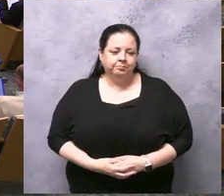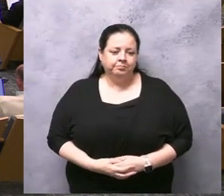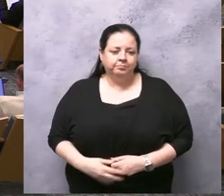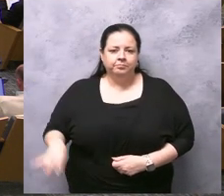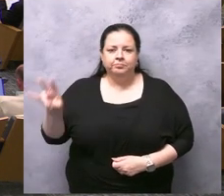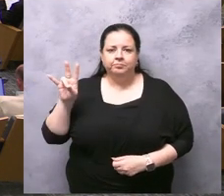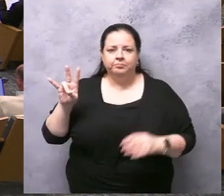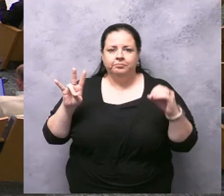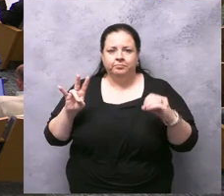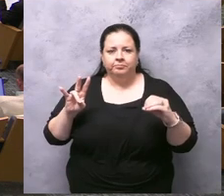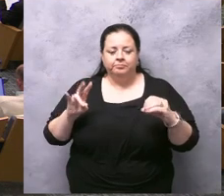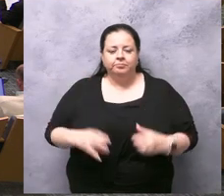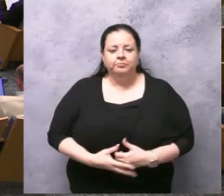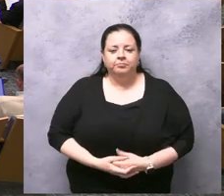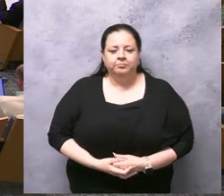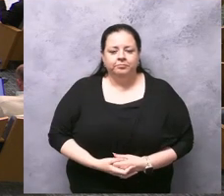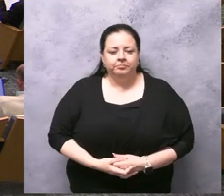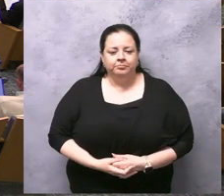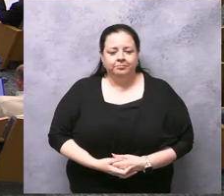is 7-0.